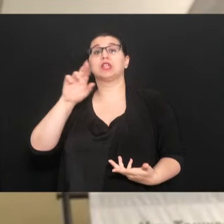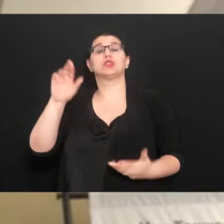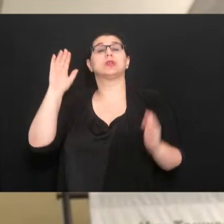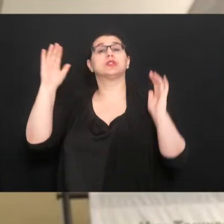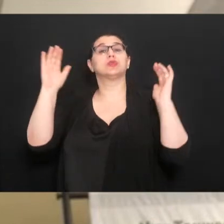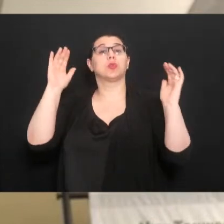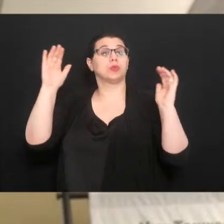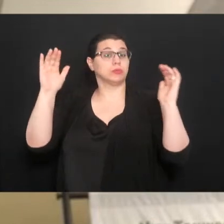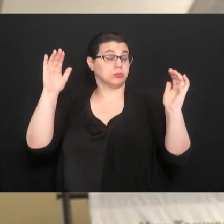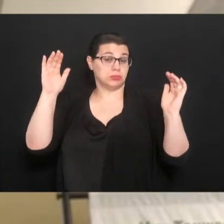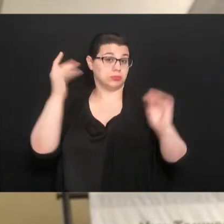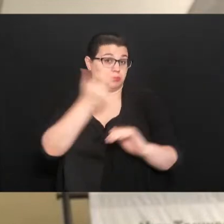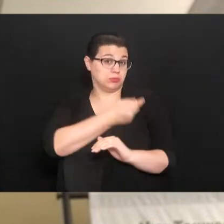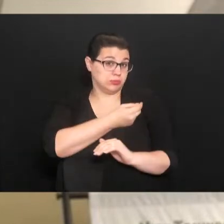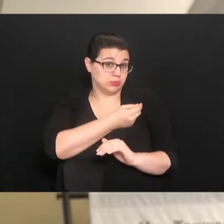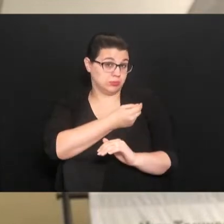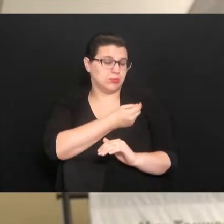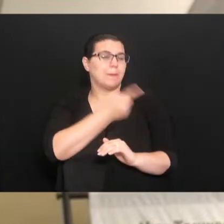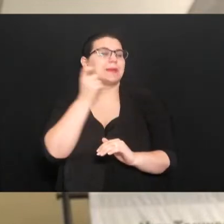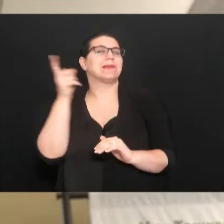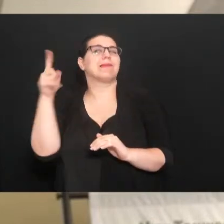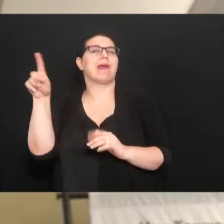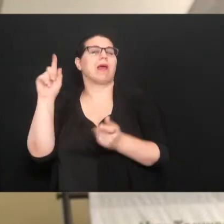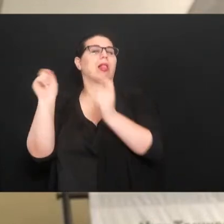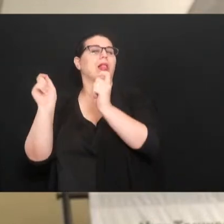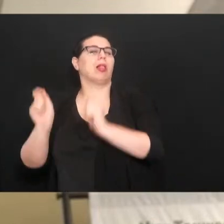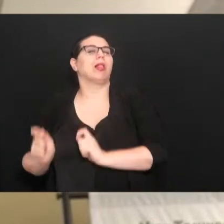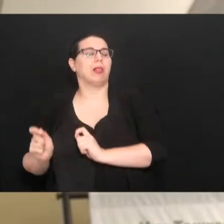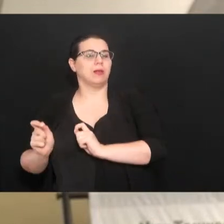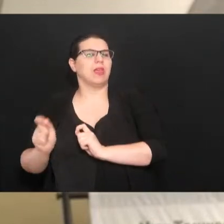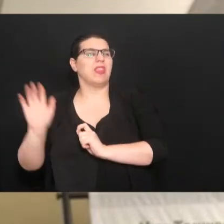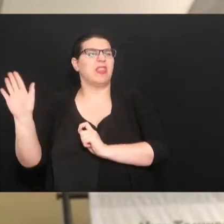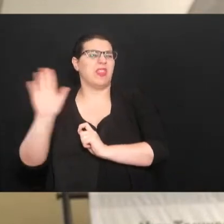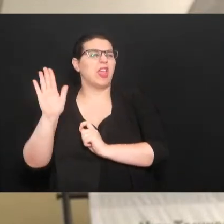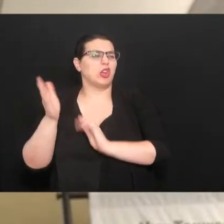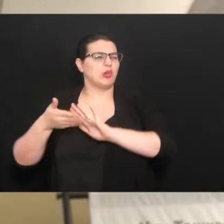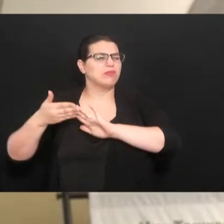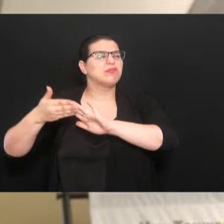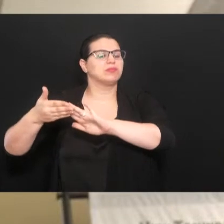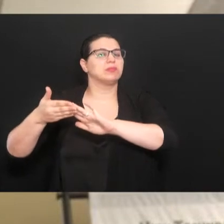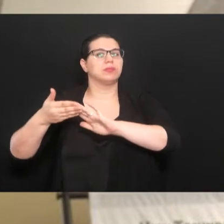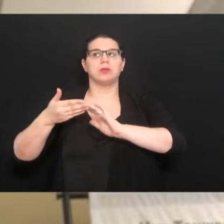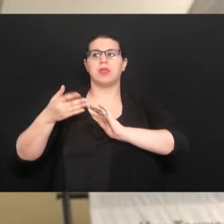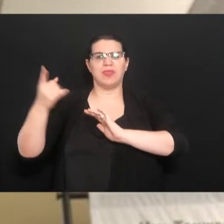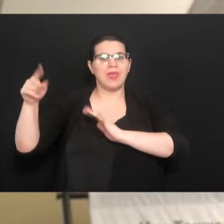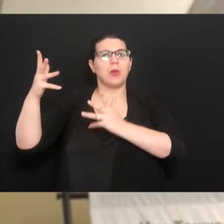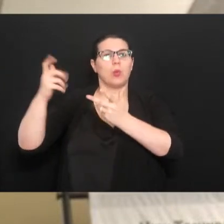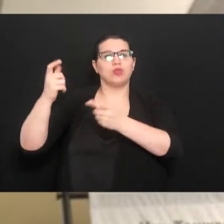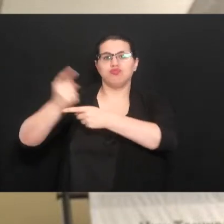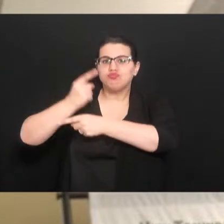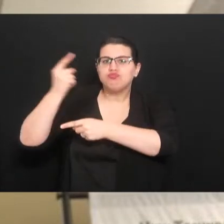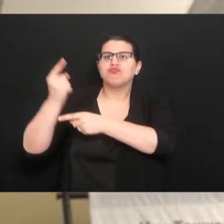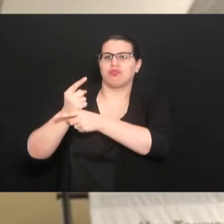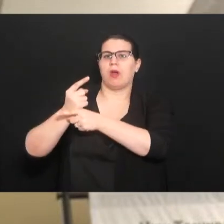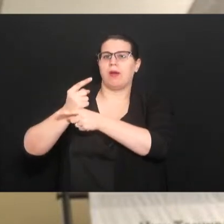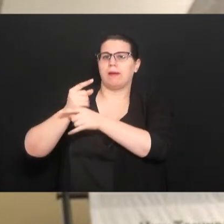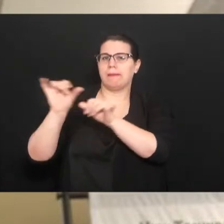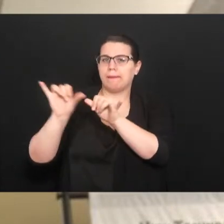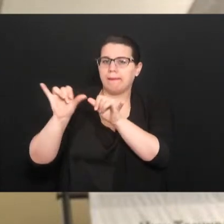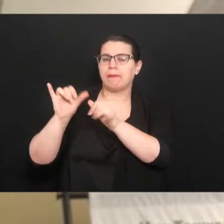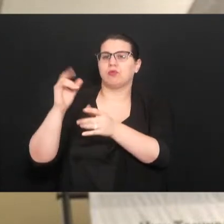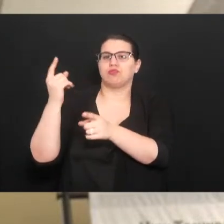Pfizer retools their operations and makes sure that they get the appropriate doses out for the 5